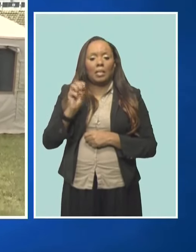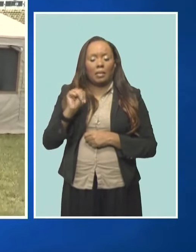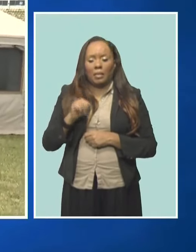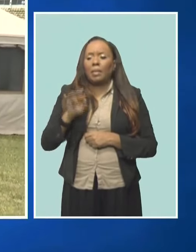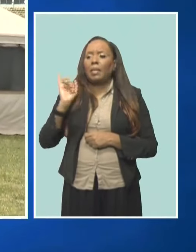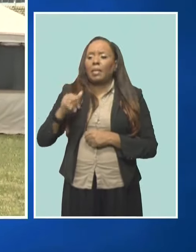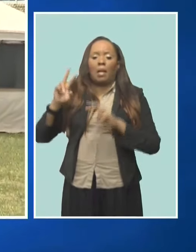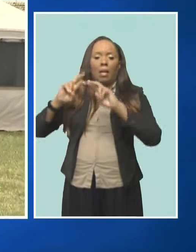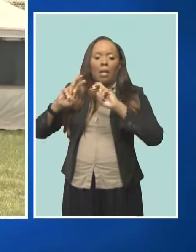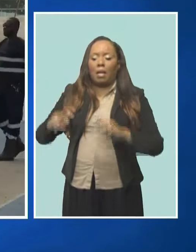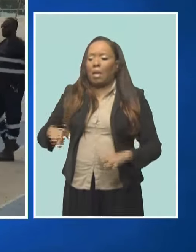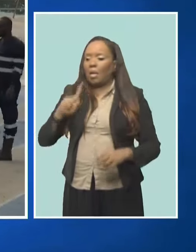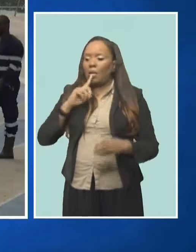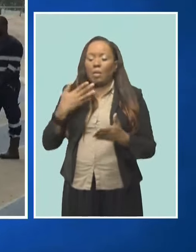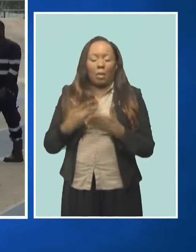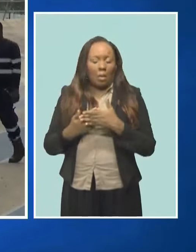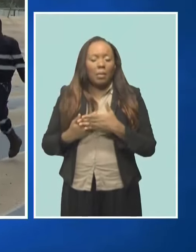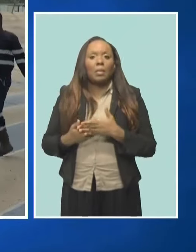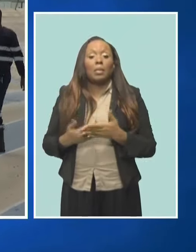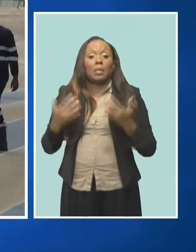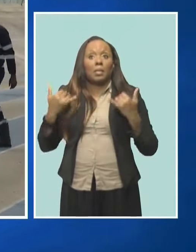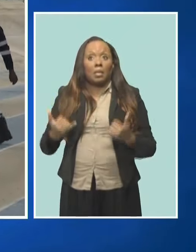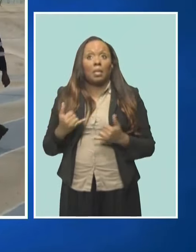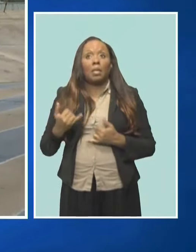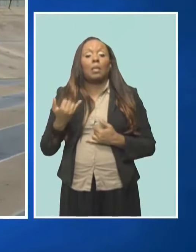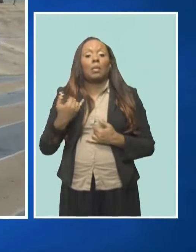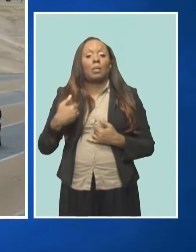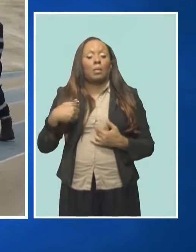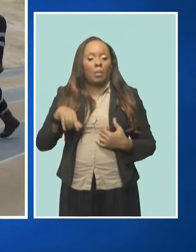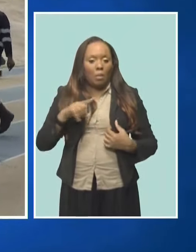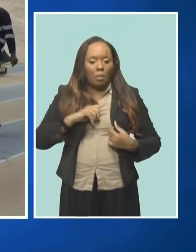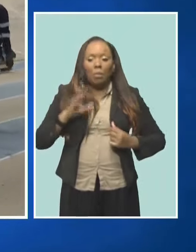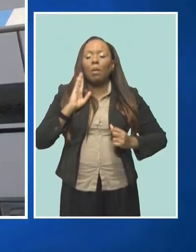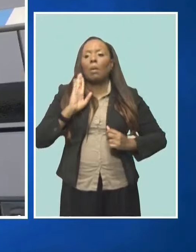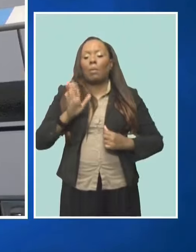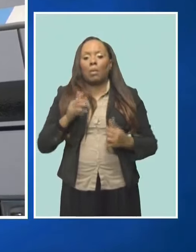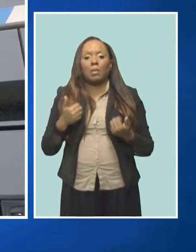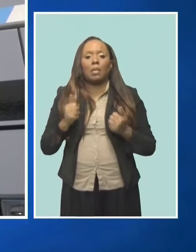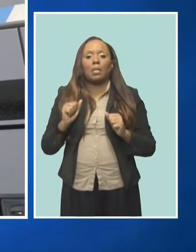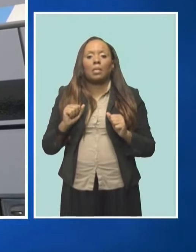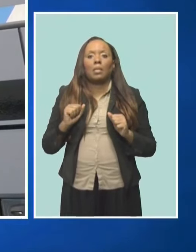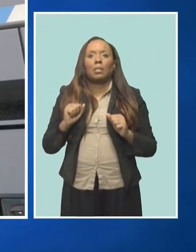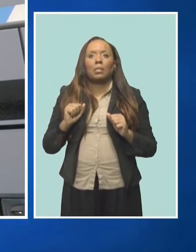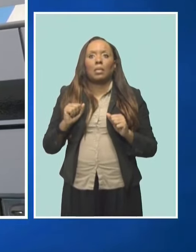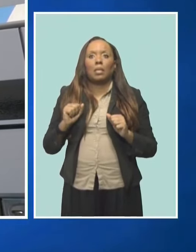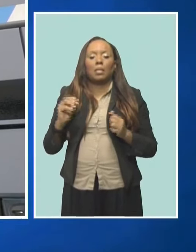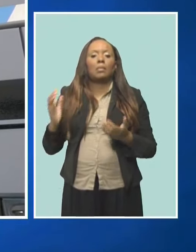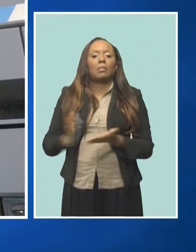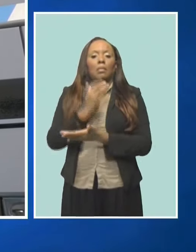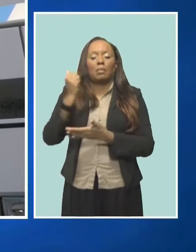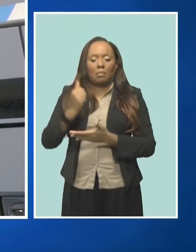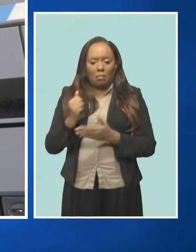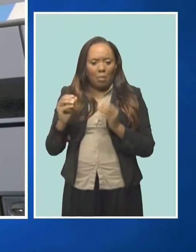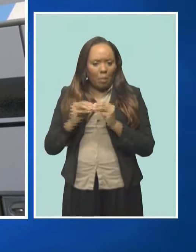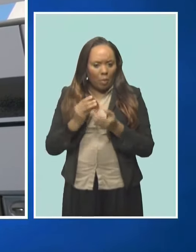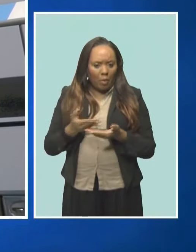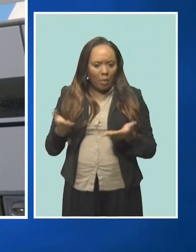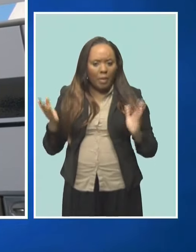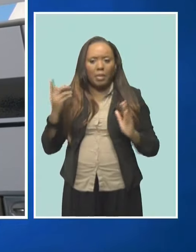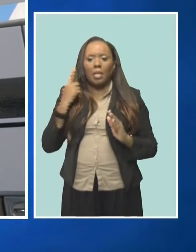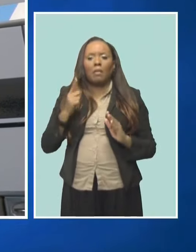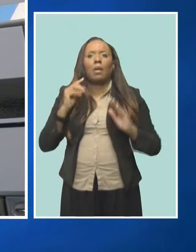in the process now of acquiring some other bits and pieces that will get us closer to the finish line